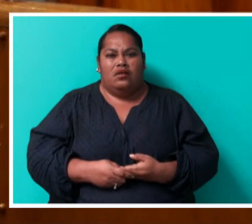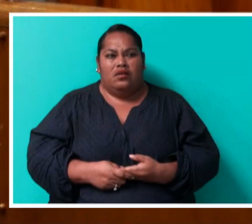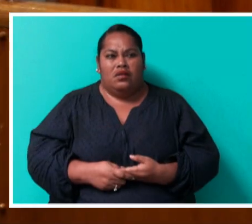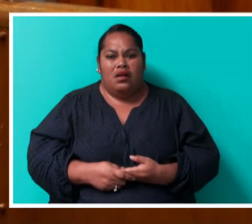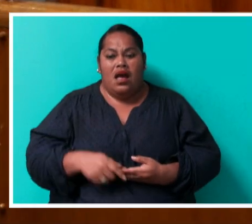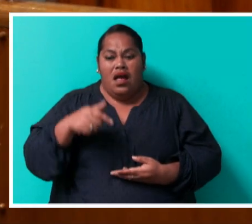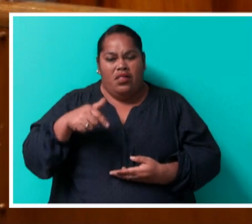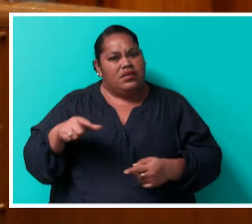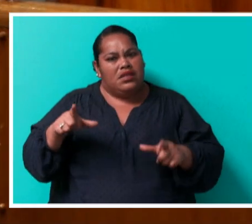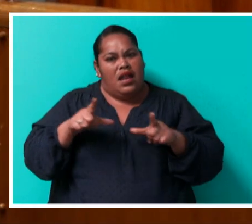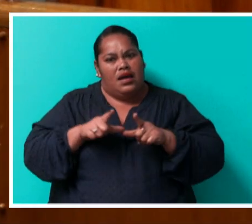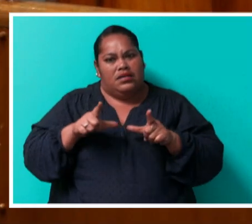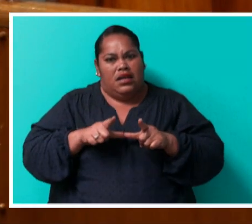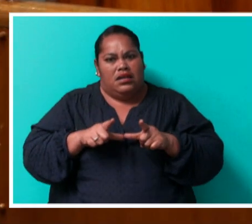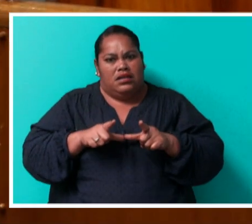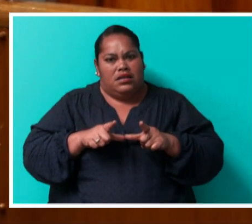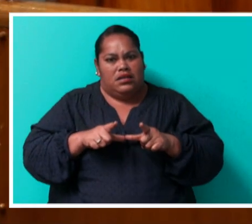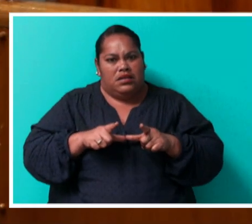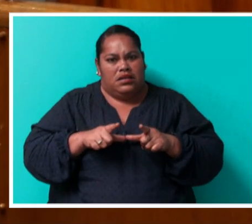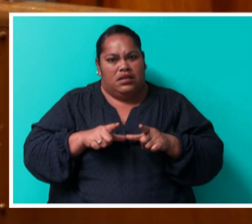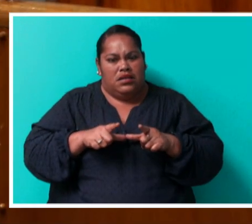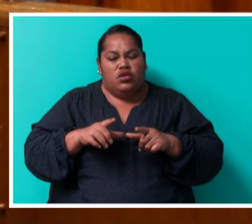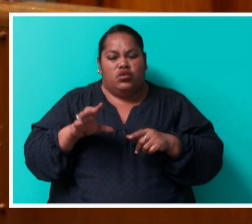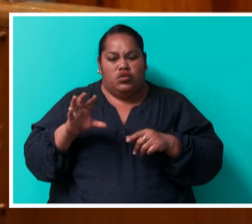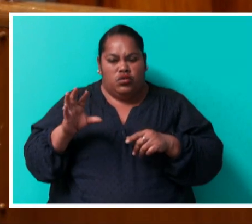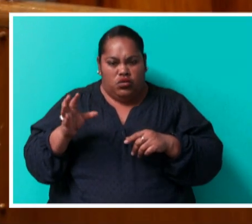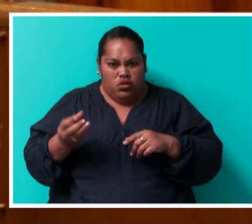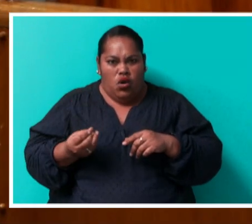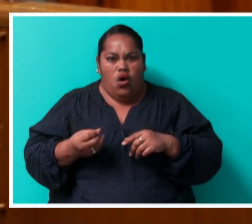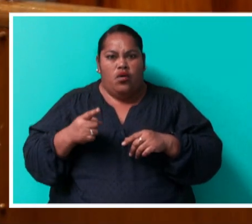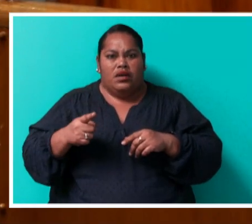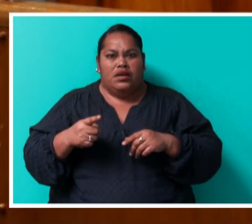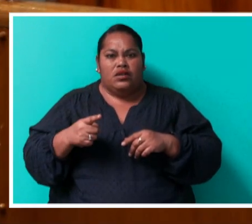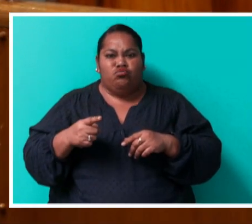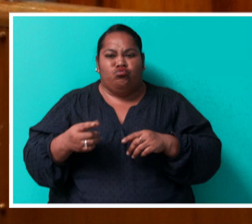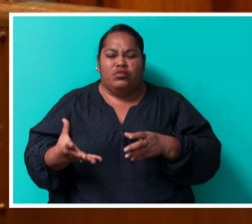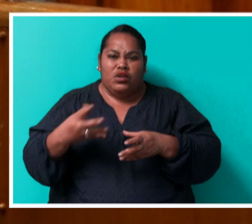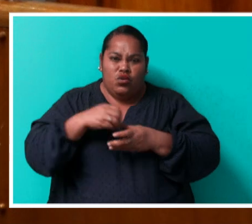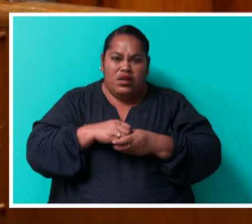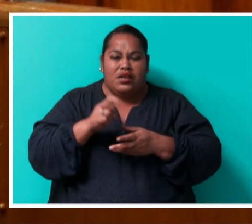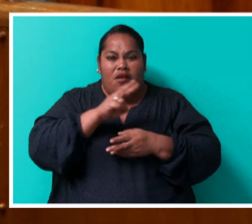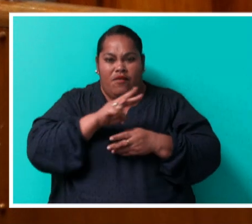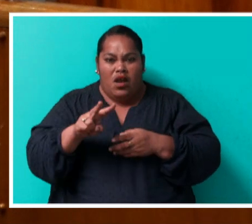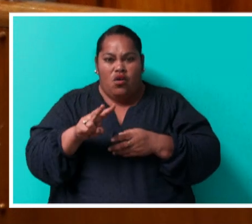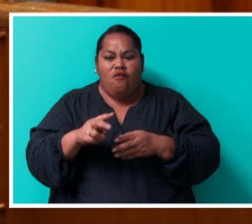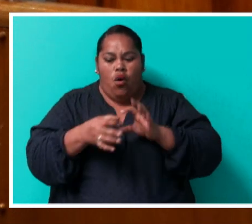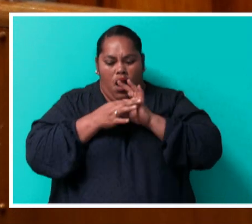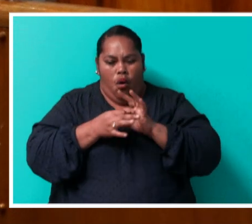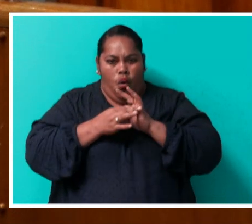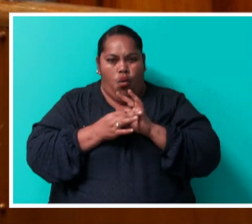lesson that can inform Fijian efforts in incorporating our values into our very own